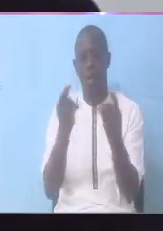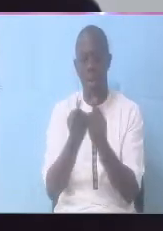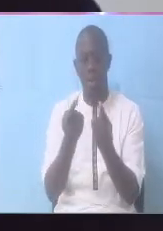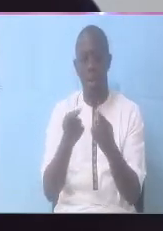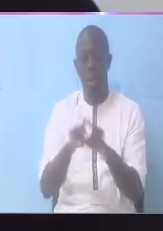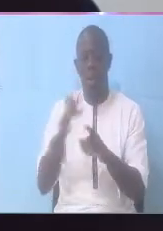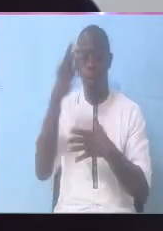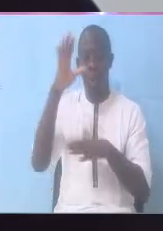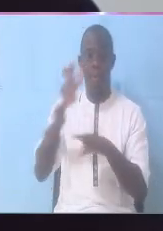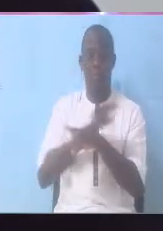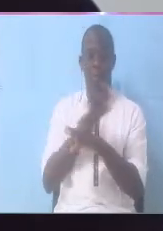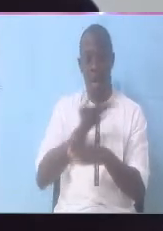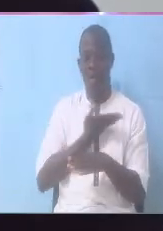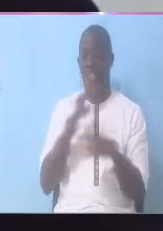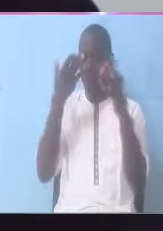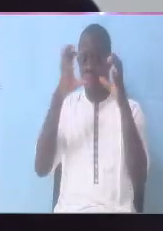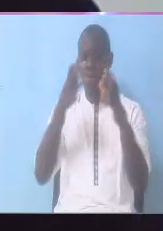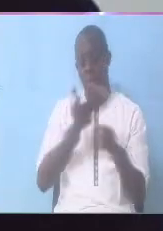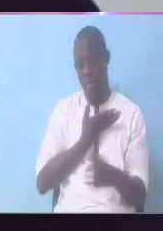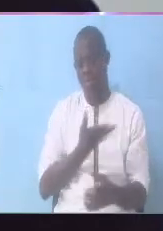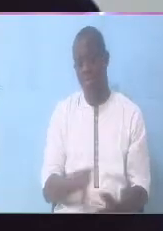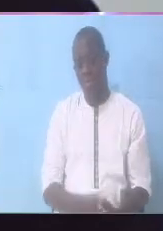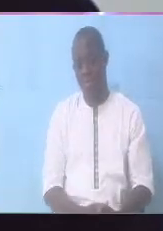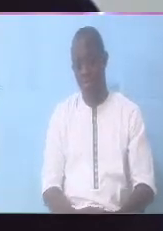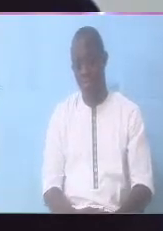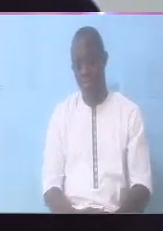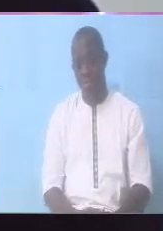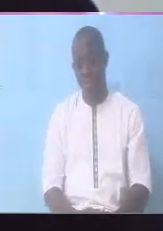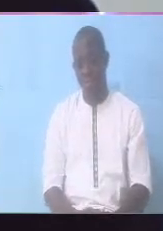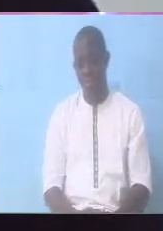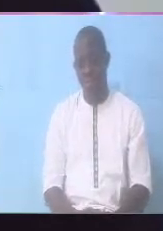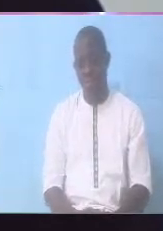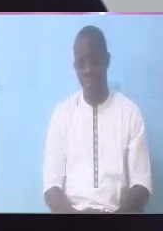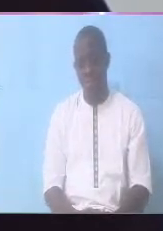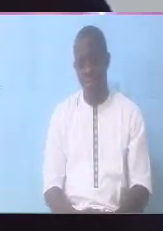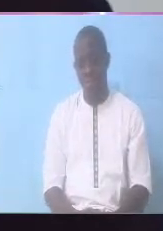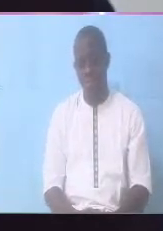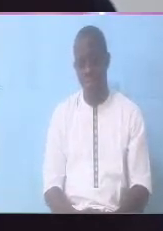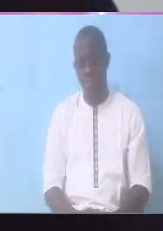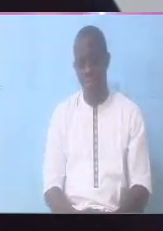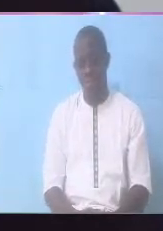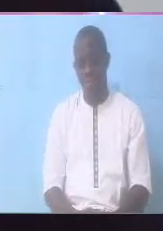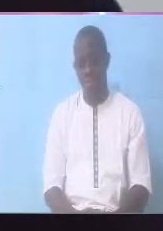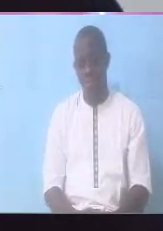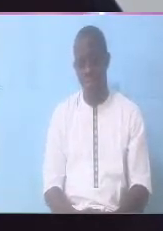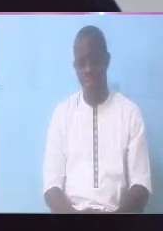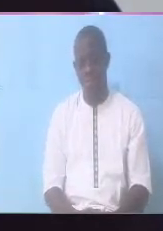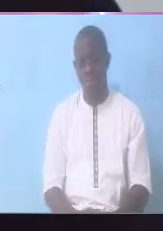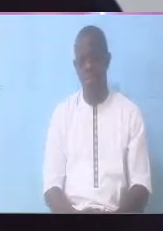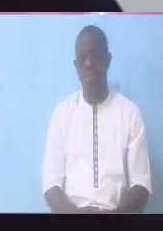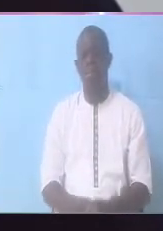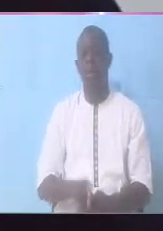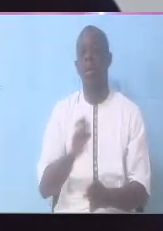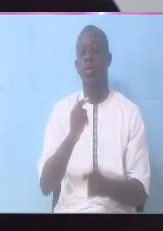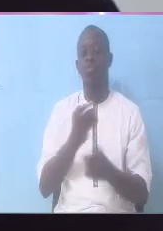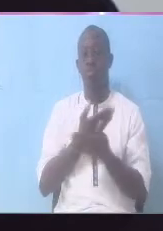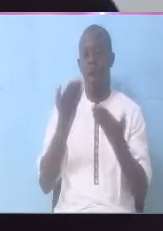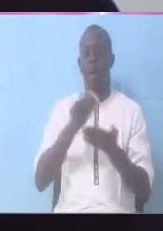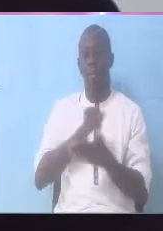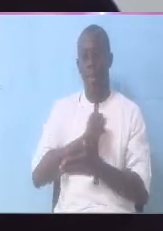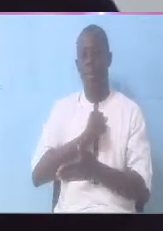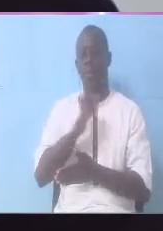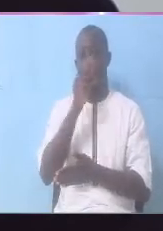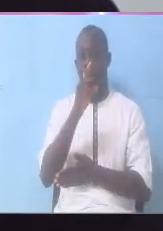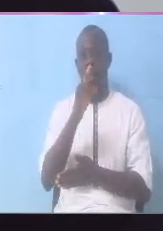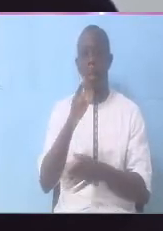nyim Mauritanie takono e nyin kolu nata sangara la wala nyama. That's why I said earlier, if you look at it before the